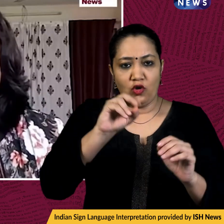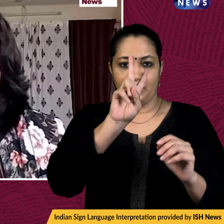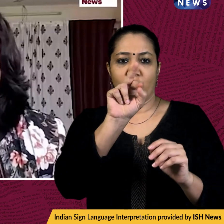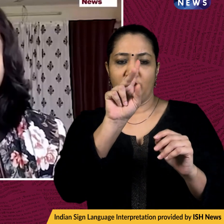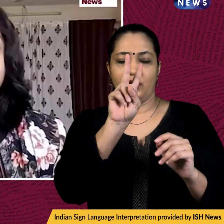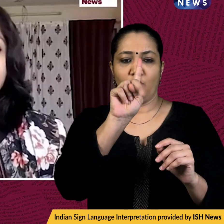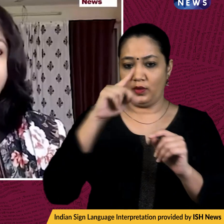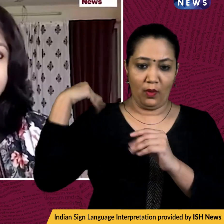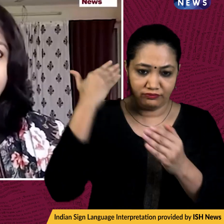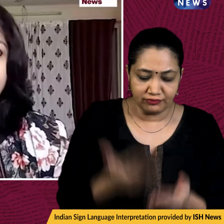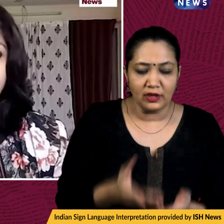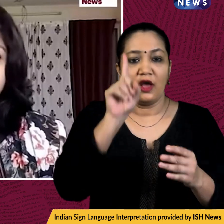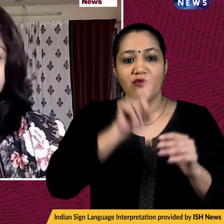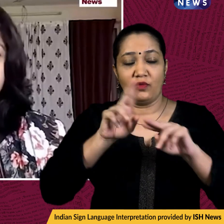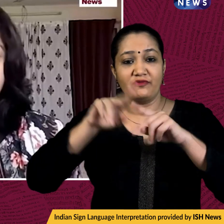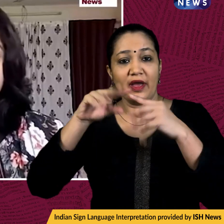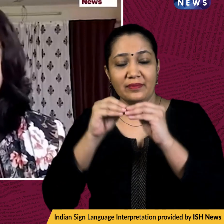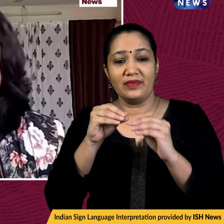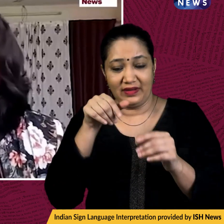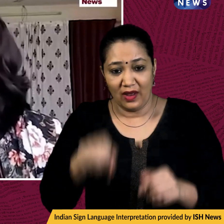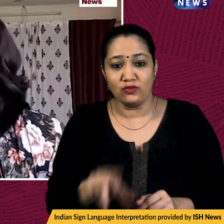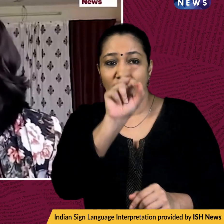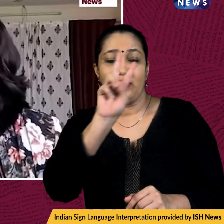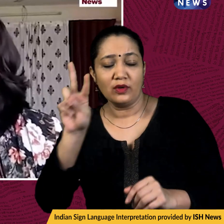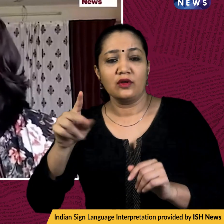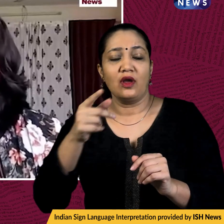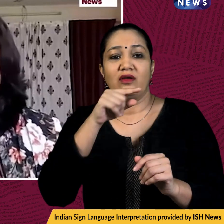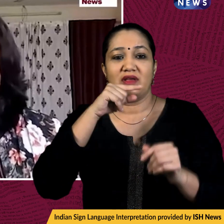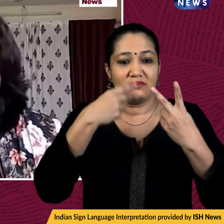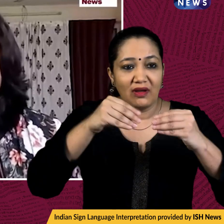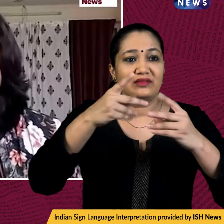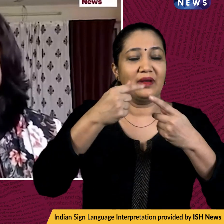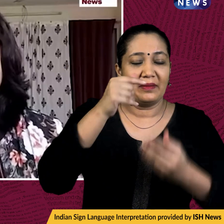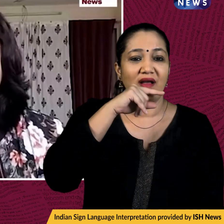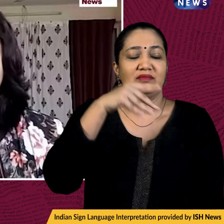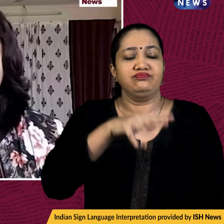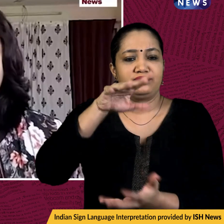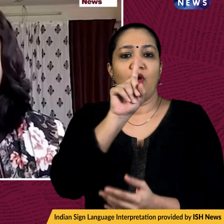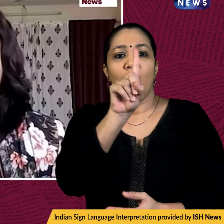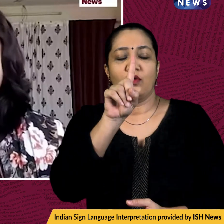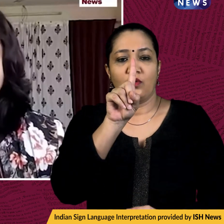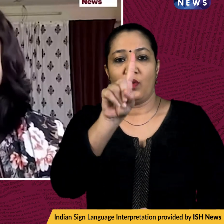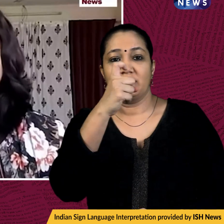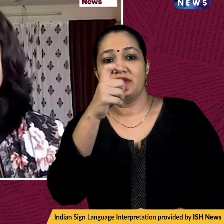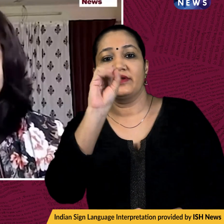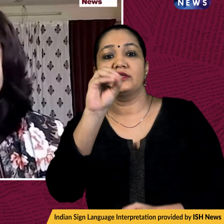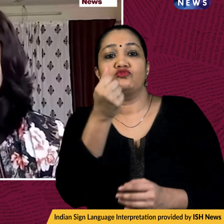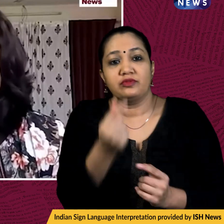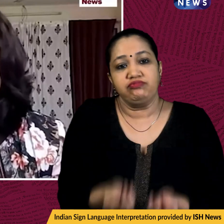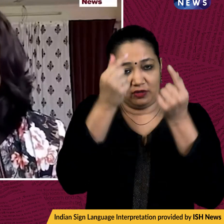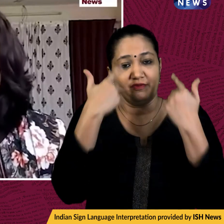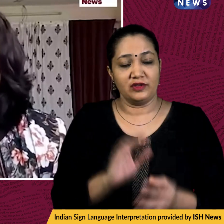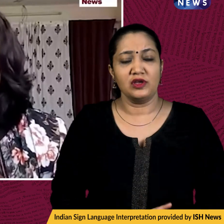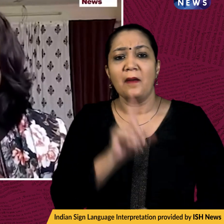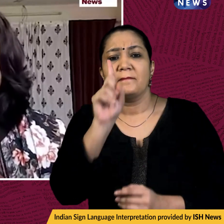October 2021 to February 1st, 2022, the price of commercial cylinders had increased by